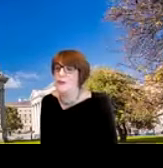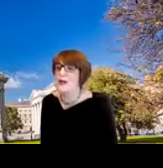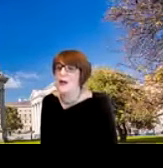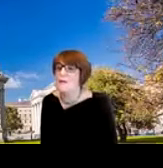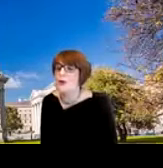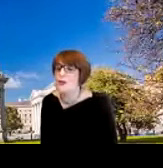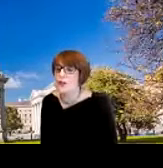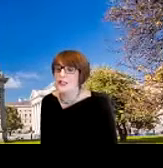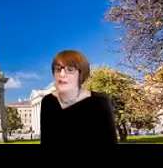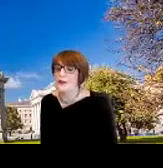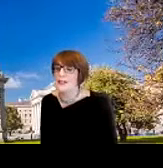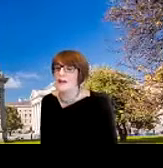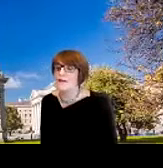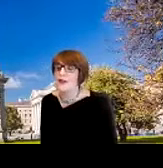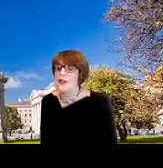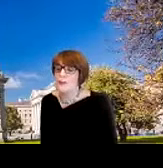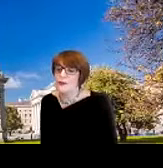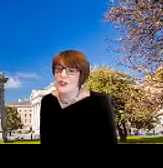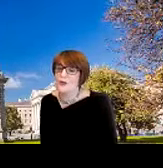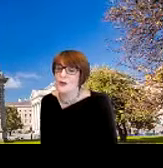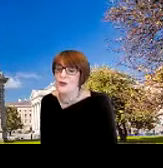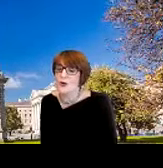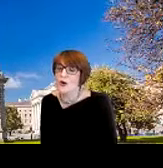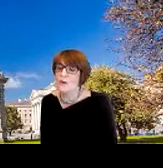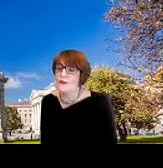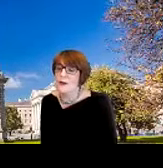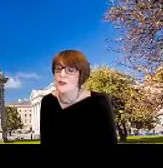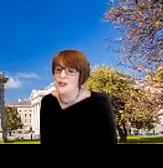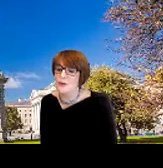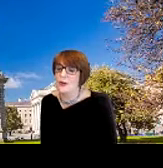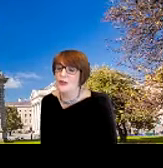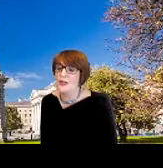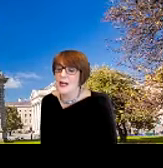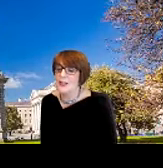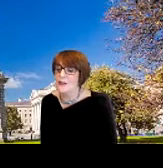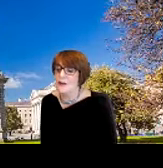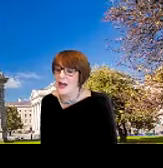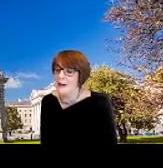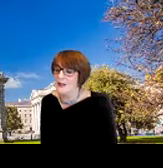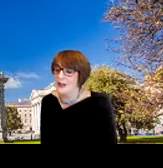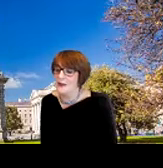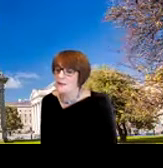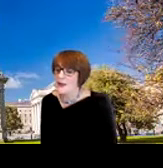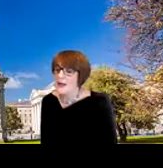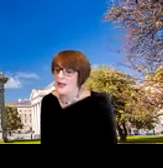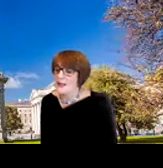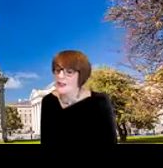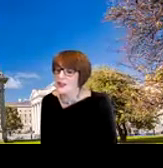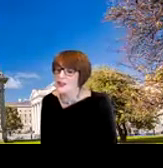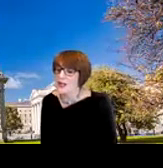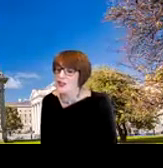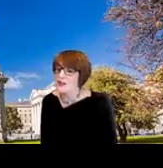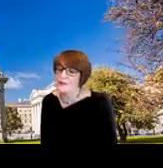to make more choices for herself. She moved into her new home in February 21 and is very happy there. Getting